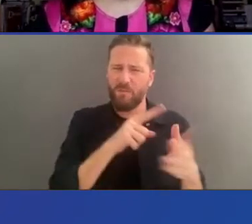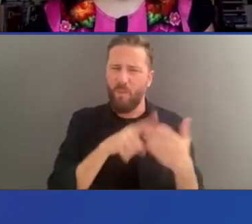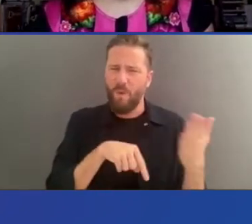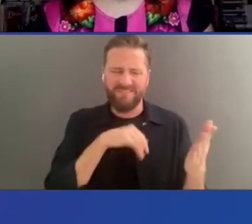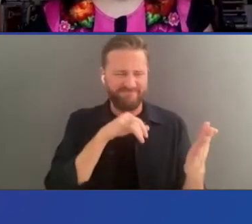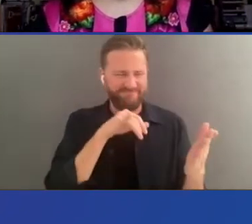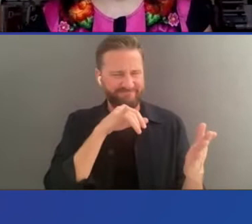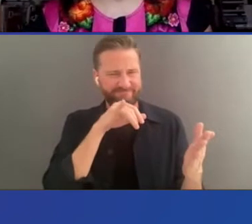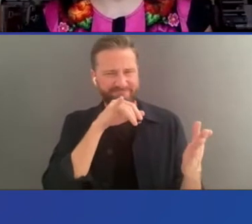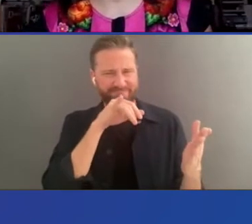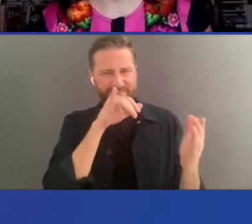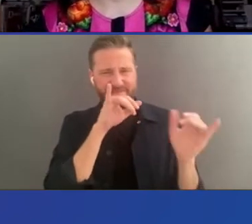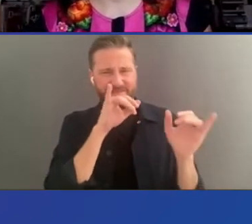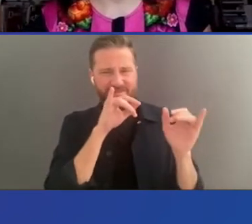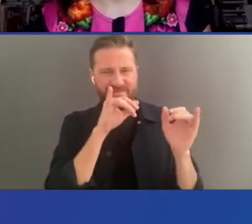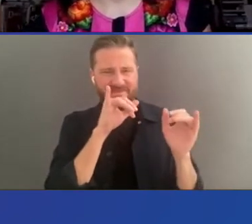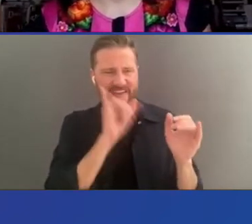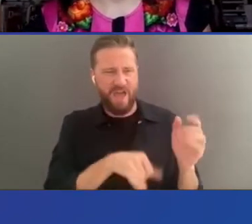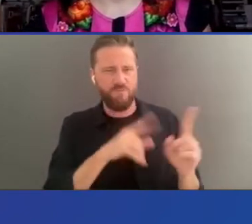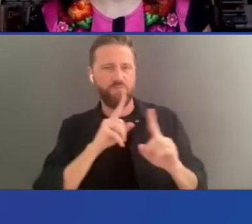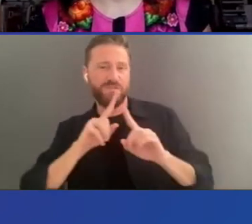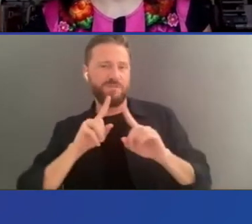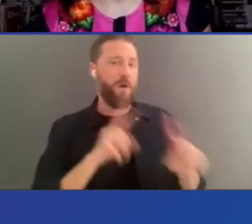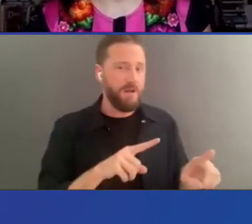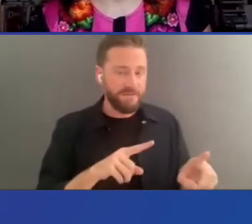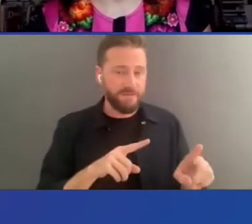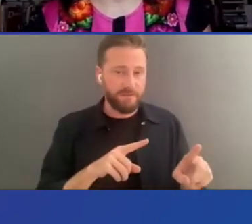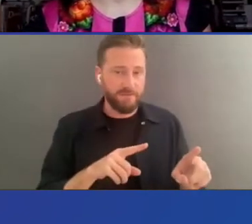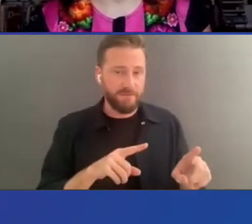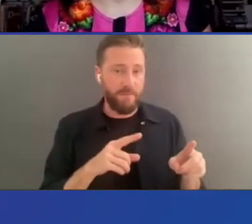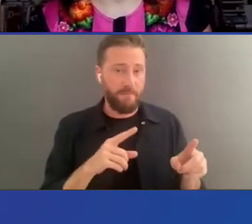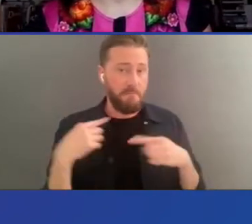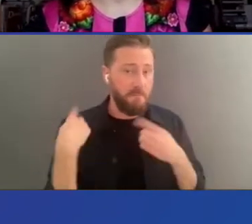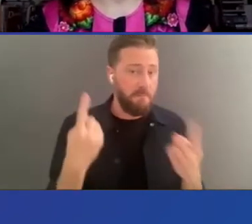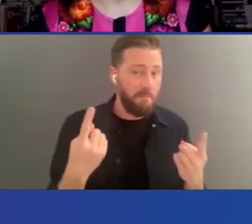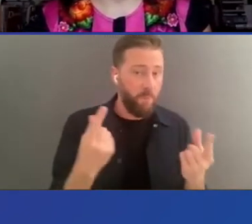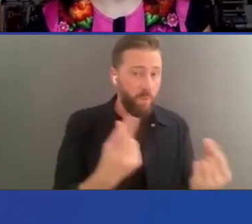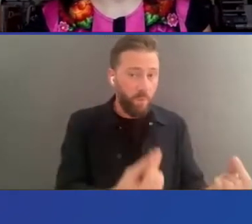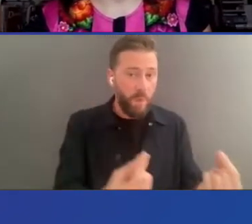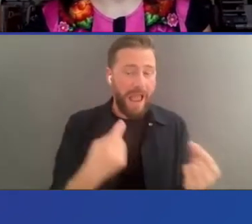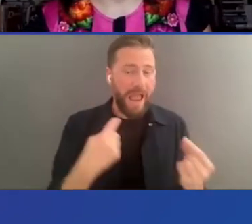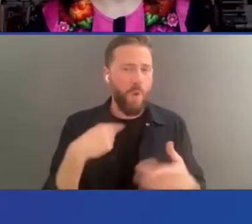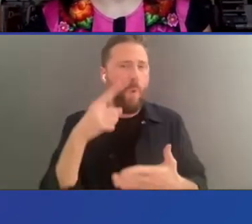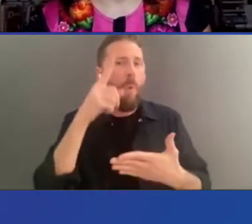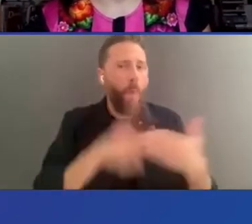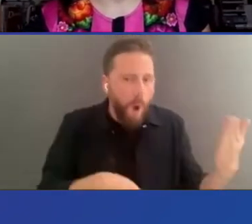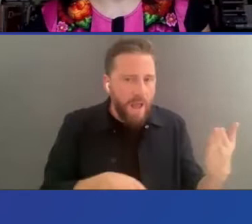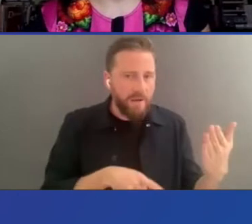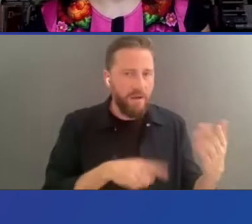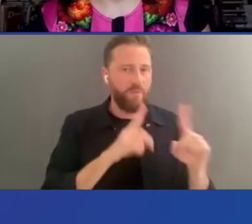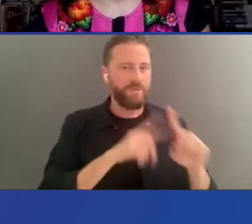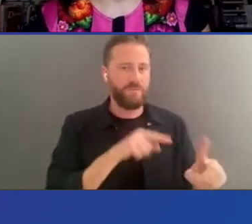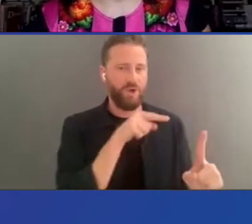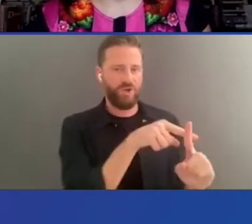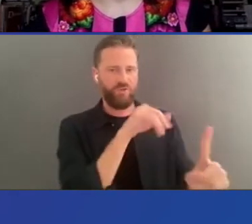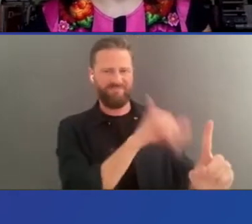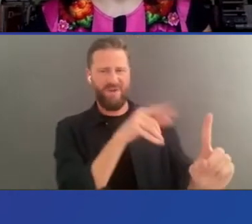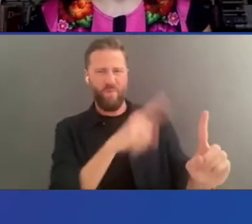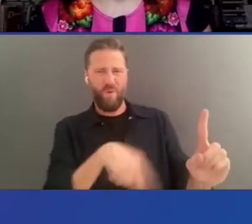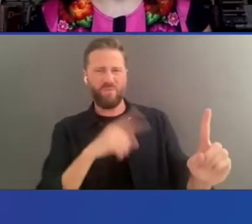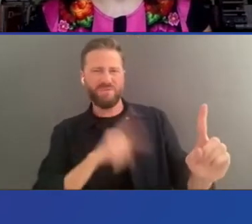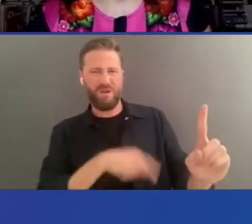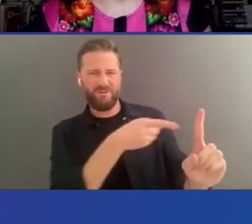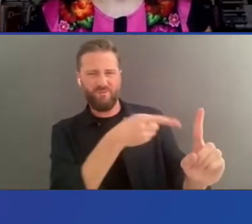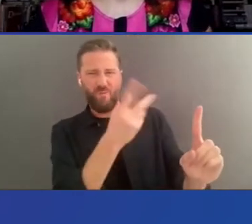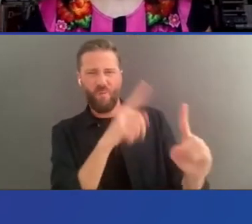what exactly has that response been? What are we responding to, and how have we